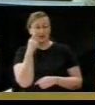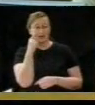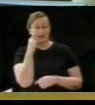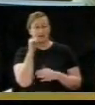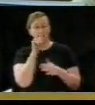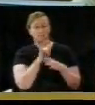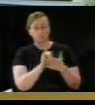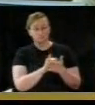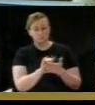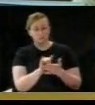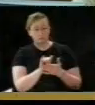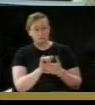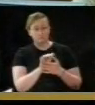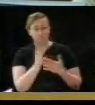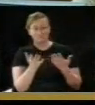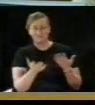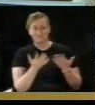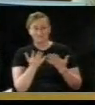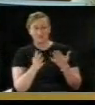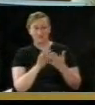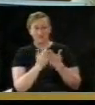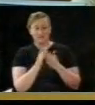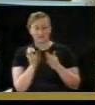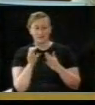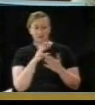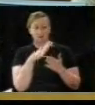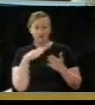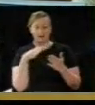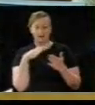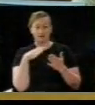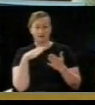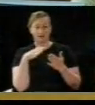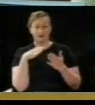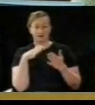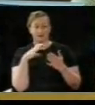or county administration that would think that it did? Yes.